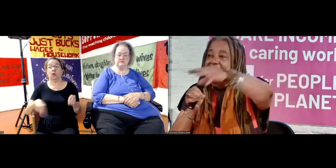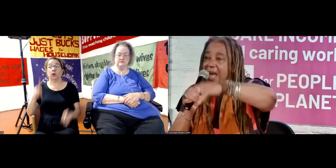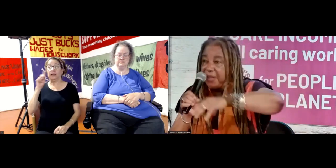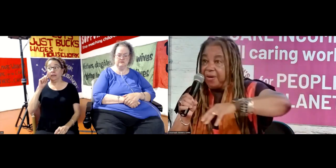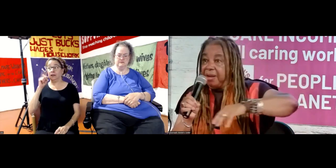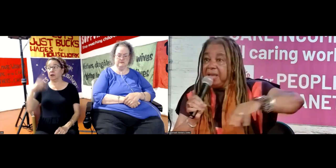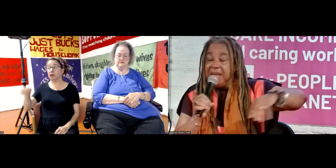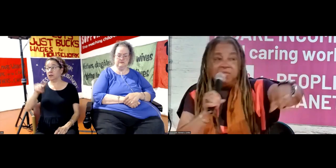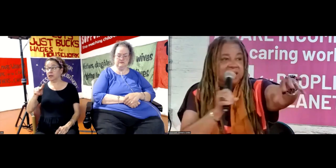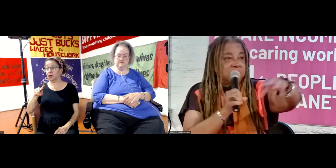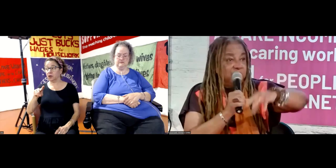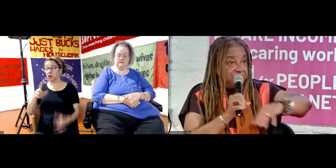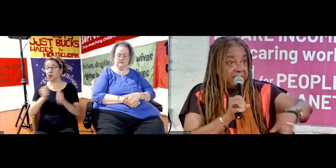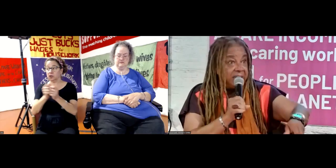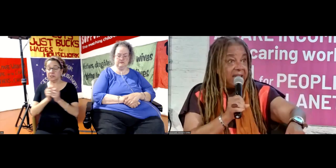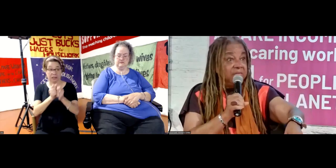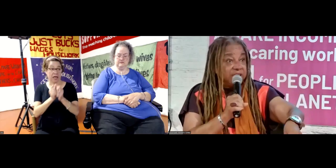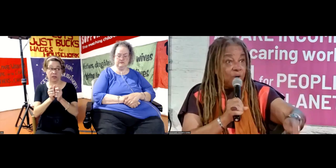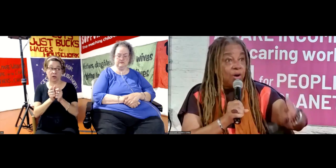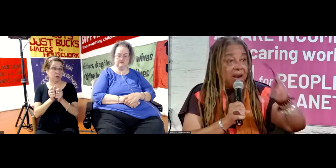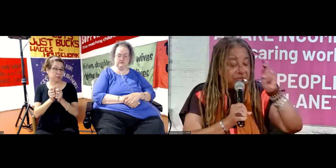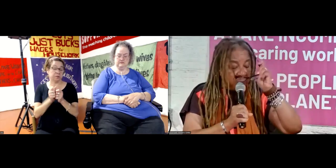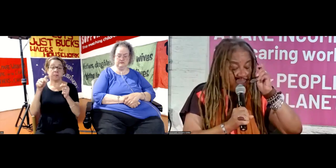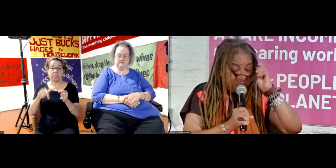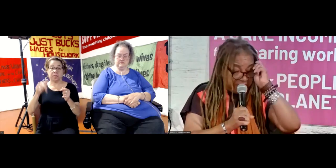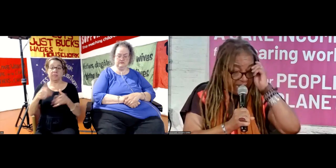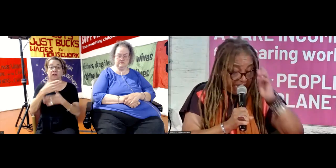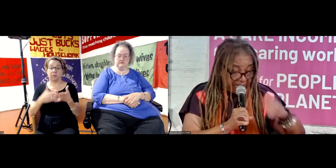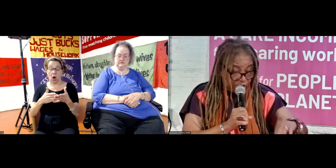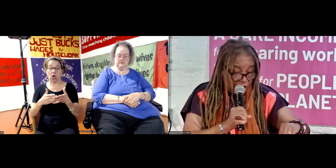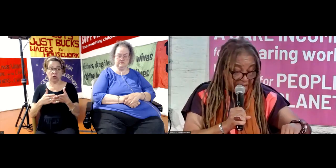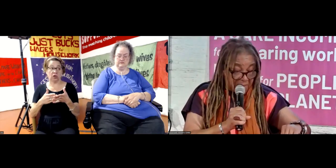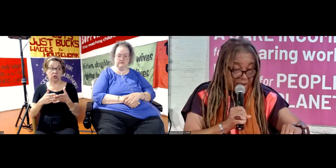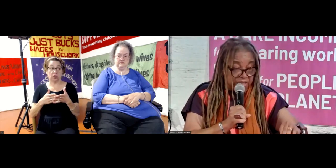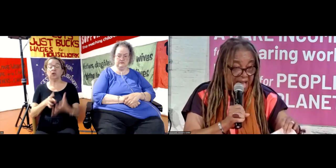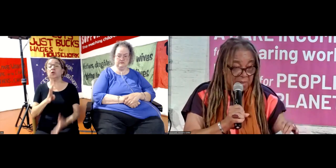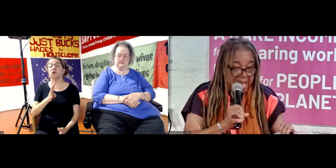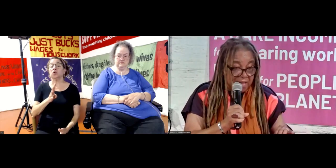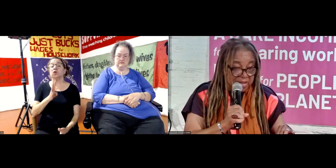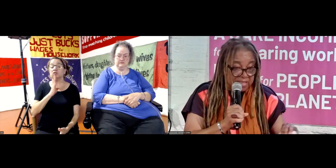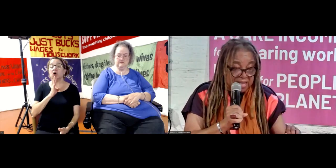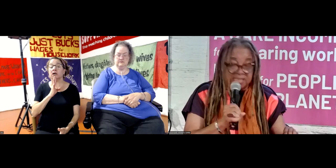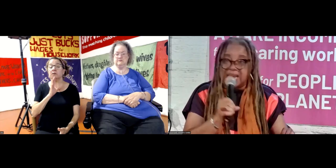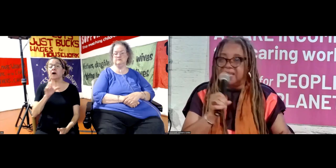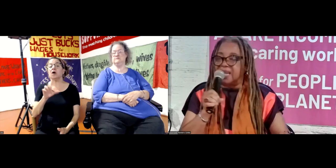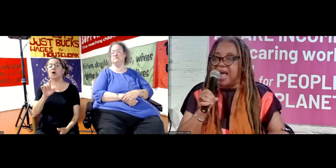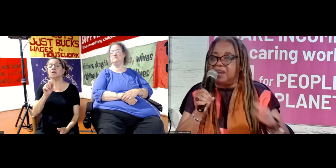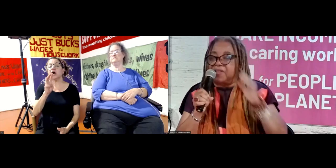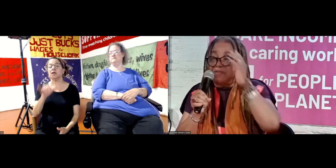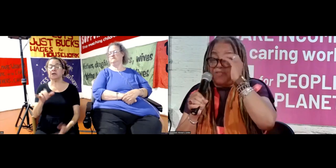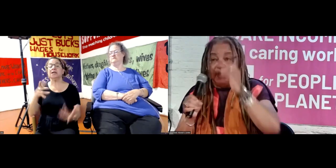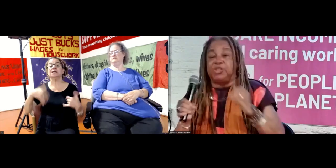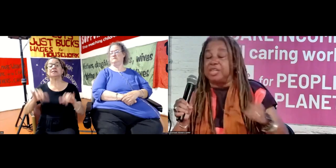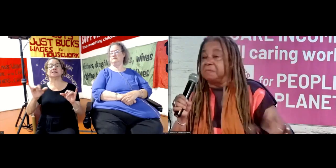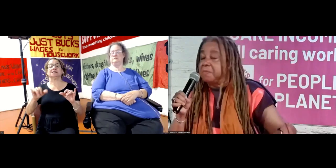hear together in this movement and in this corner of the movement is talking about autonomy. And there still today is a lot